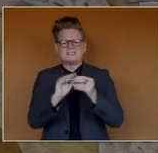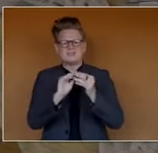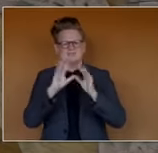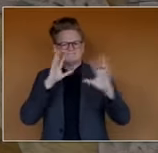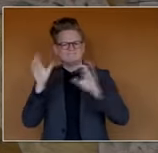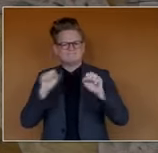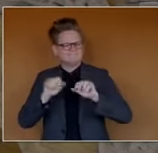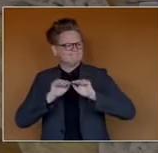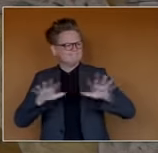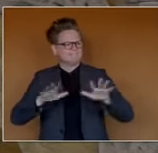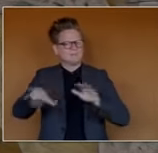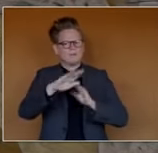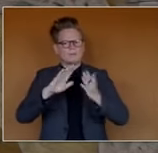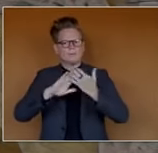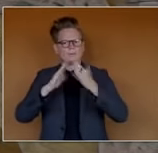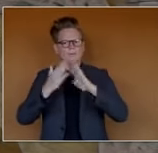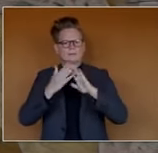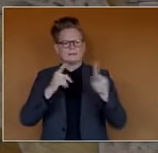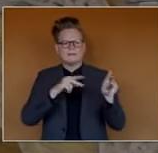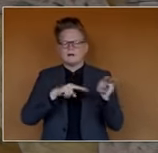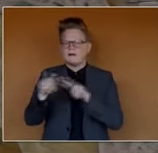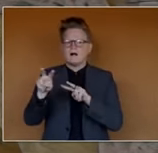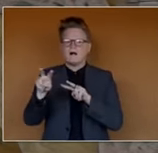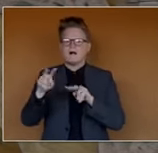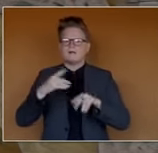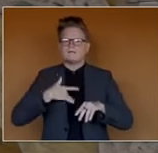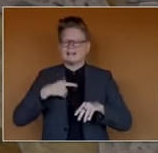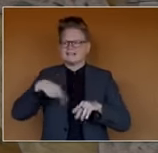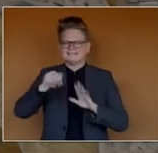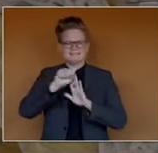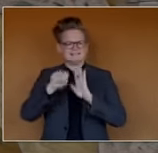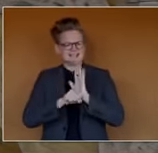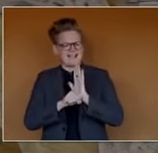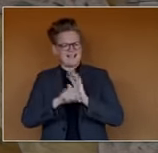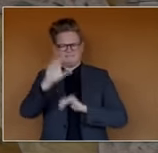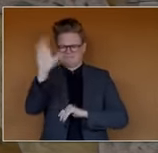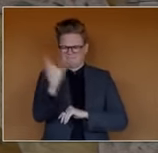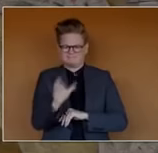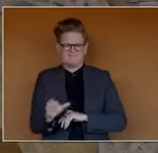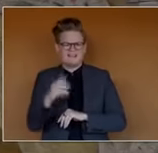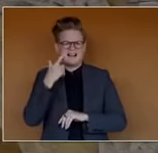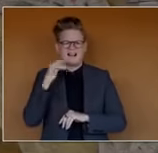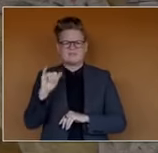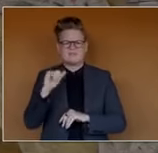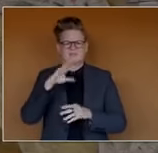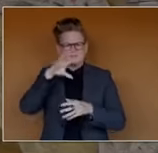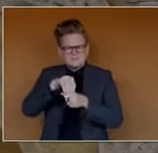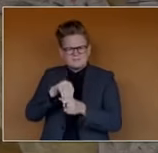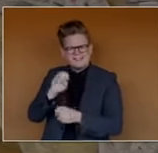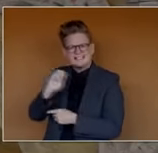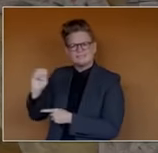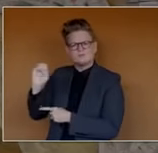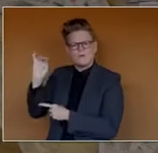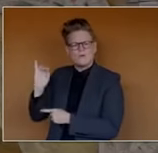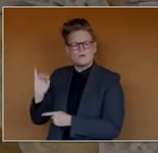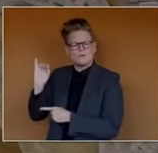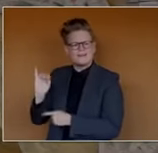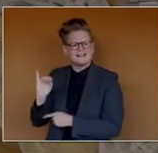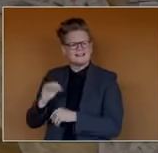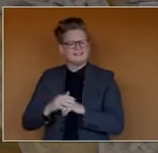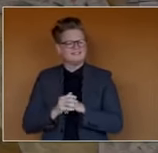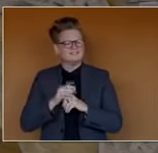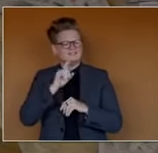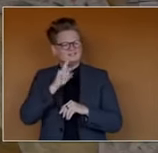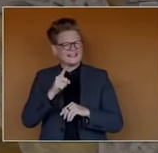around the state that are similar to Fruitvale, that are similar to East Oakland, that have taken the brunt of this pandemic. So the fact